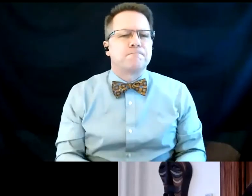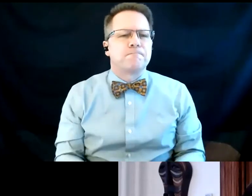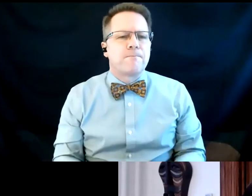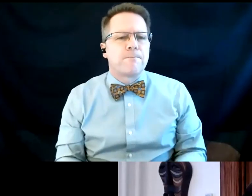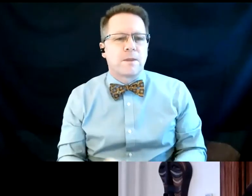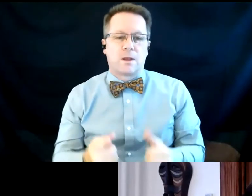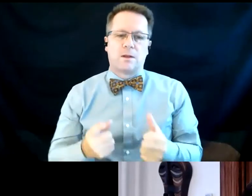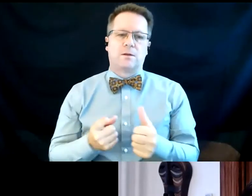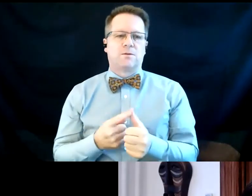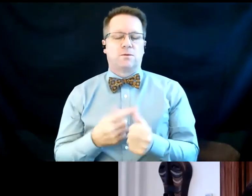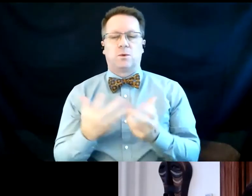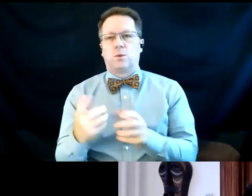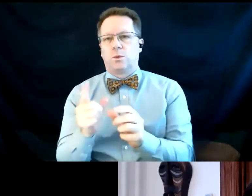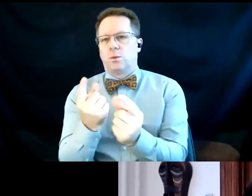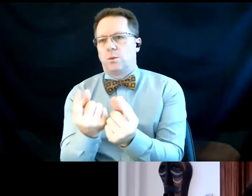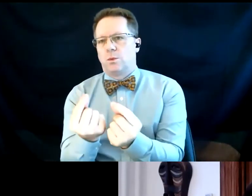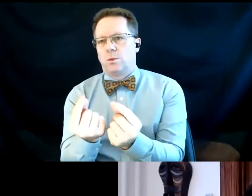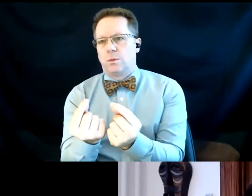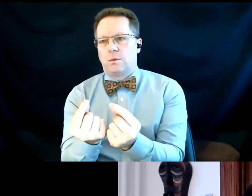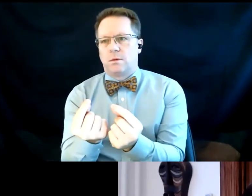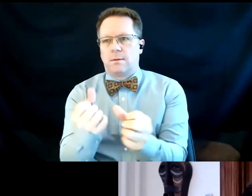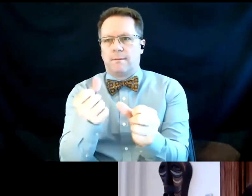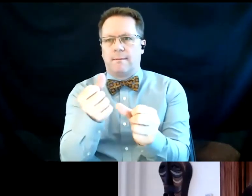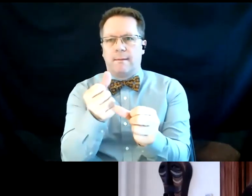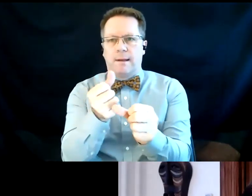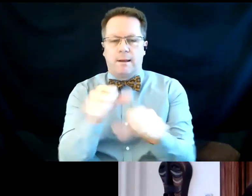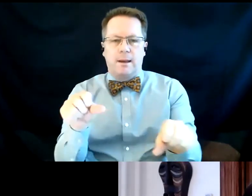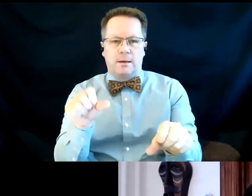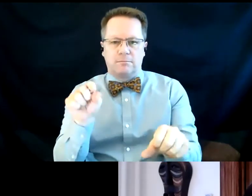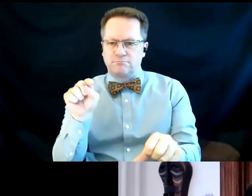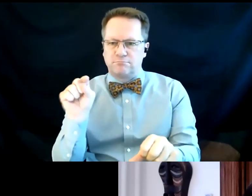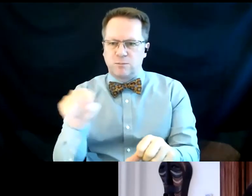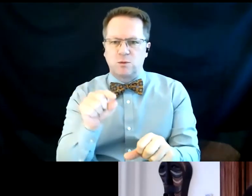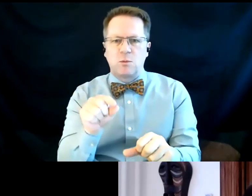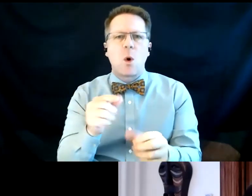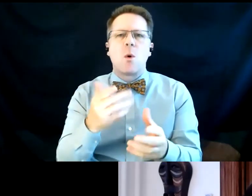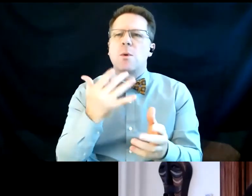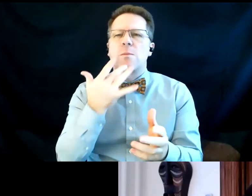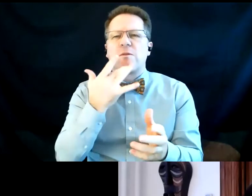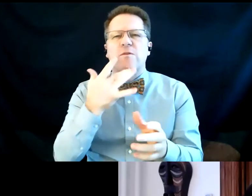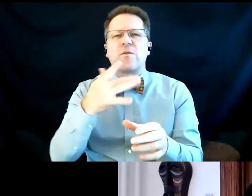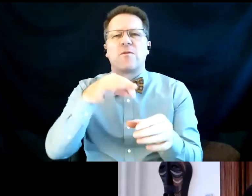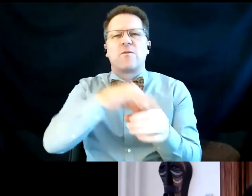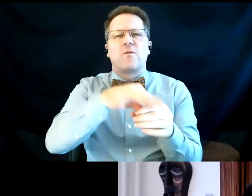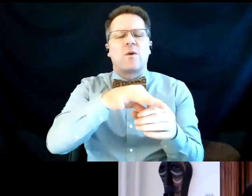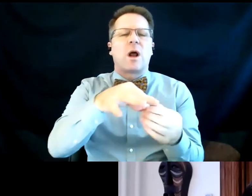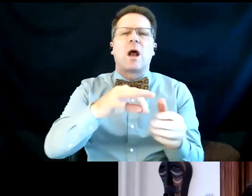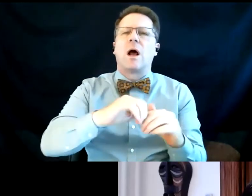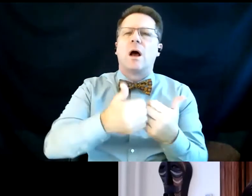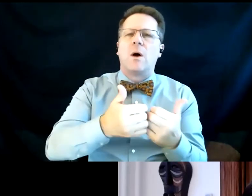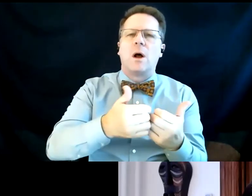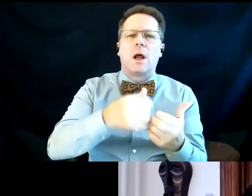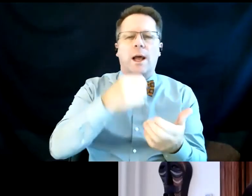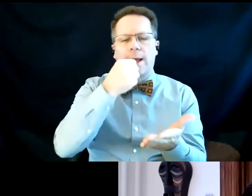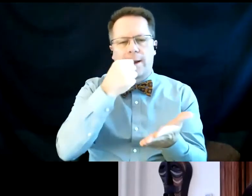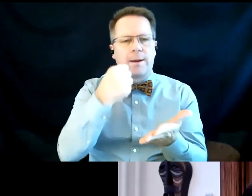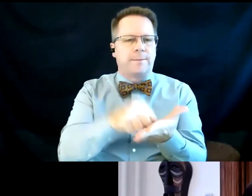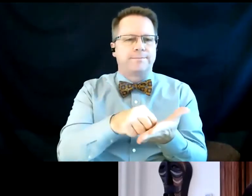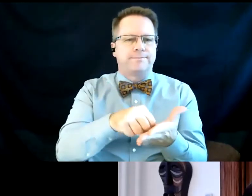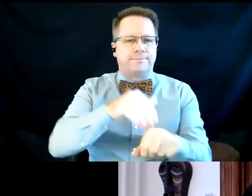sure that anyone who wanted to vote by mail without having to go to a crowded